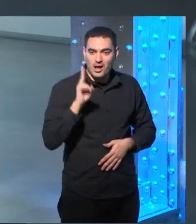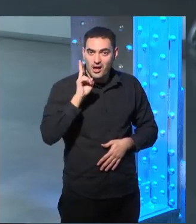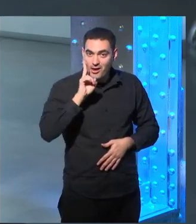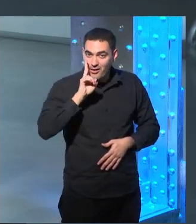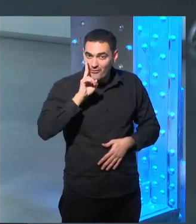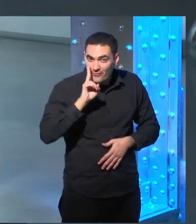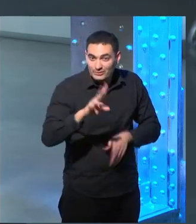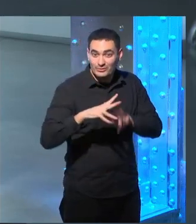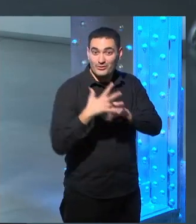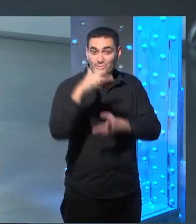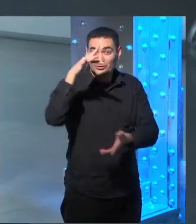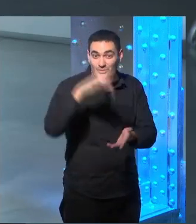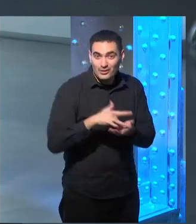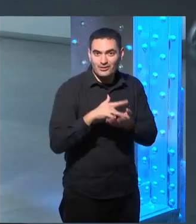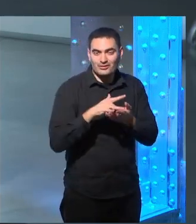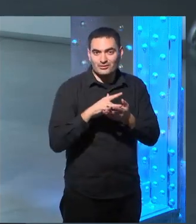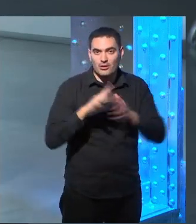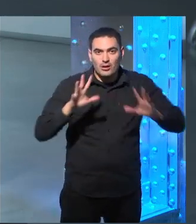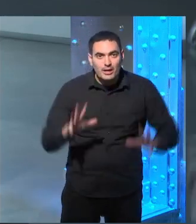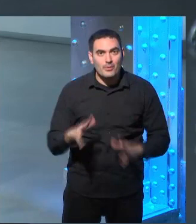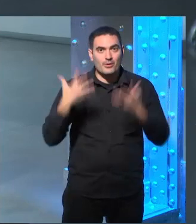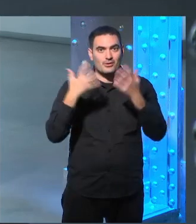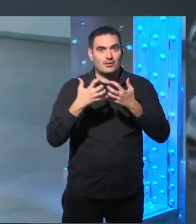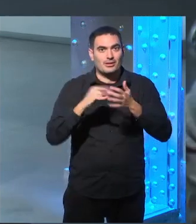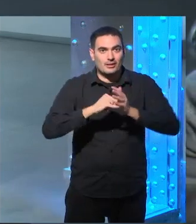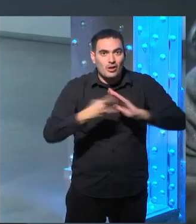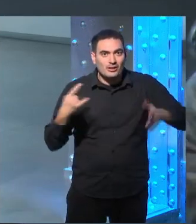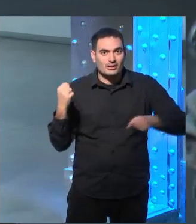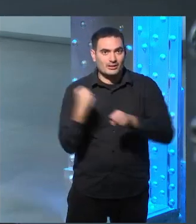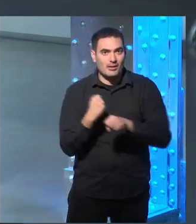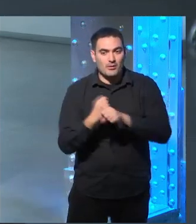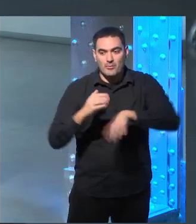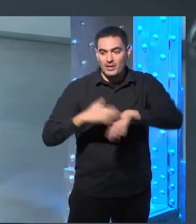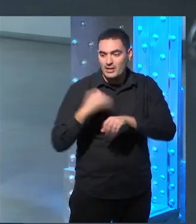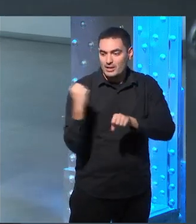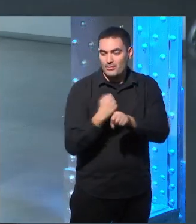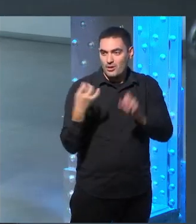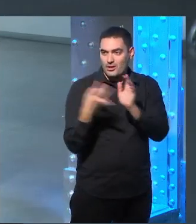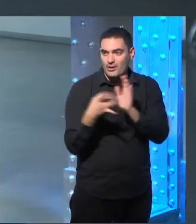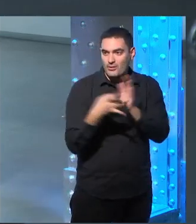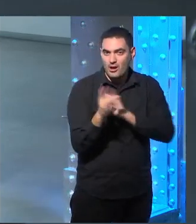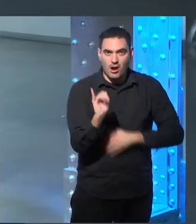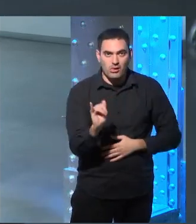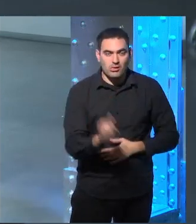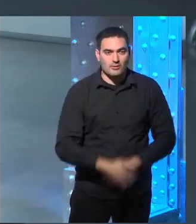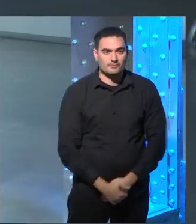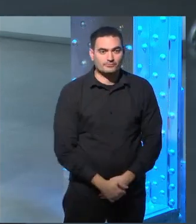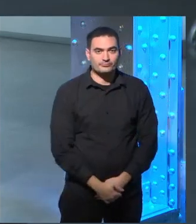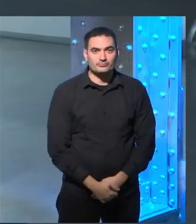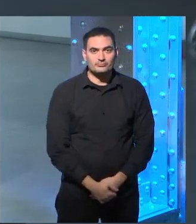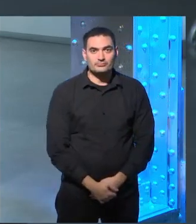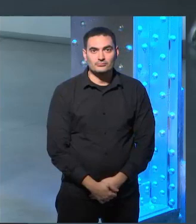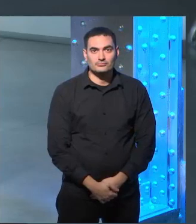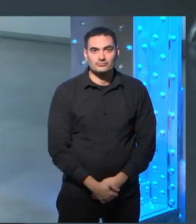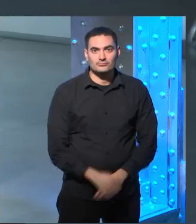very positive opportunity, and that's where we see the change of this technological revolution, where we can have